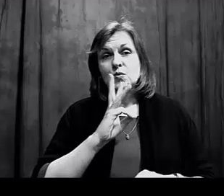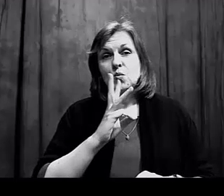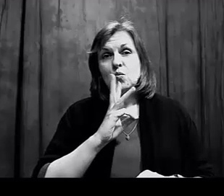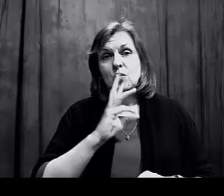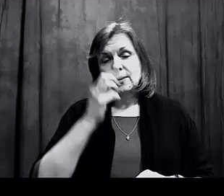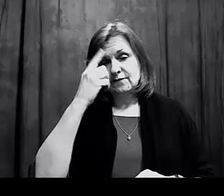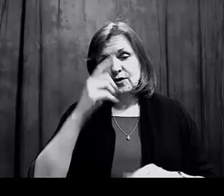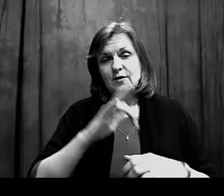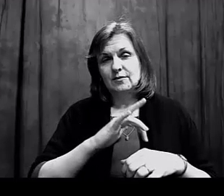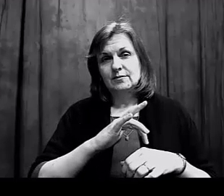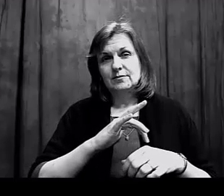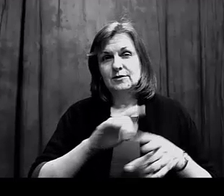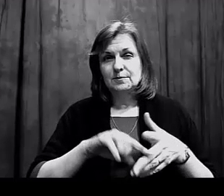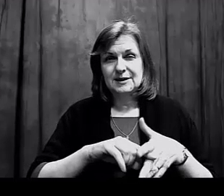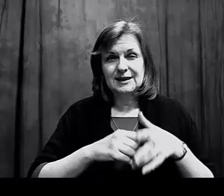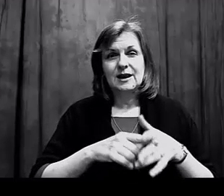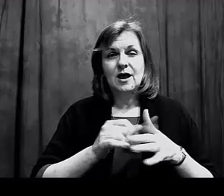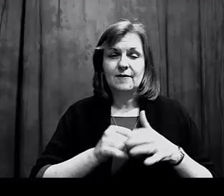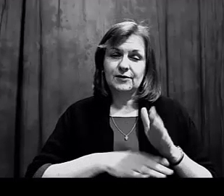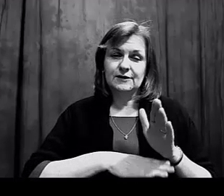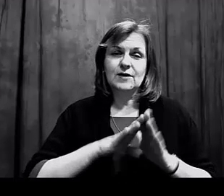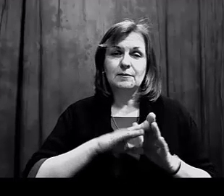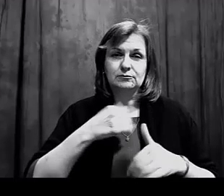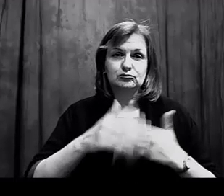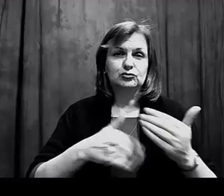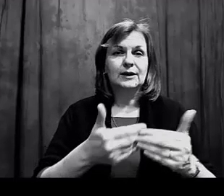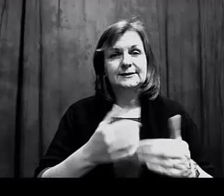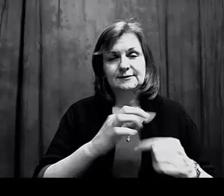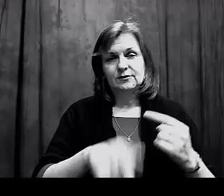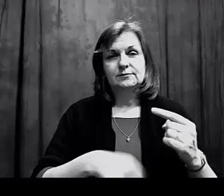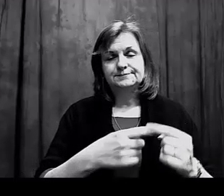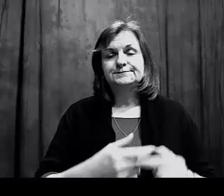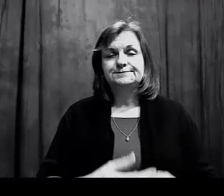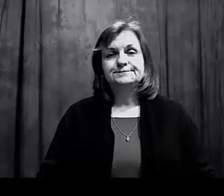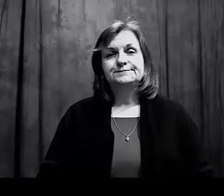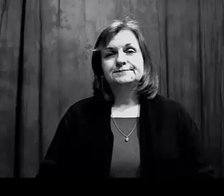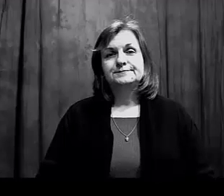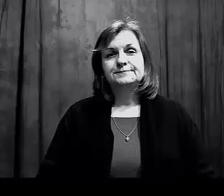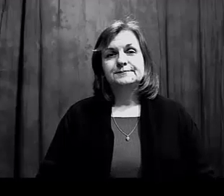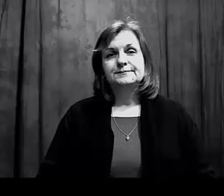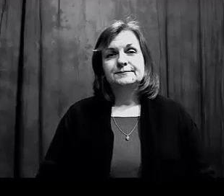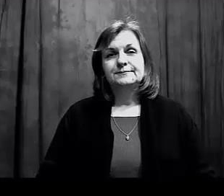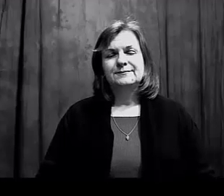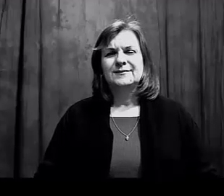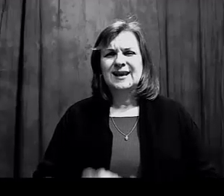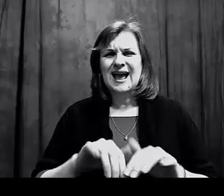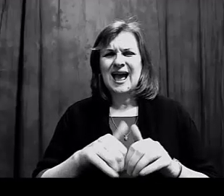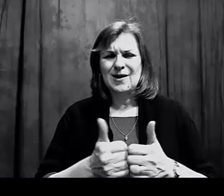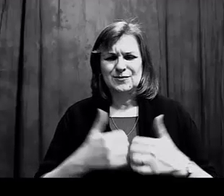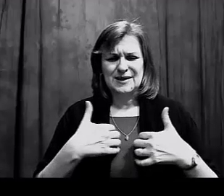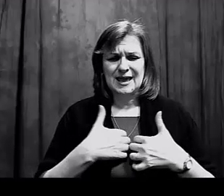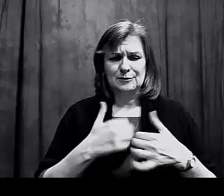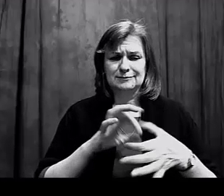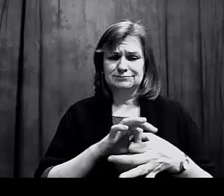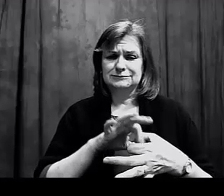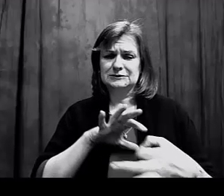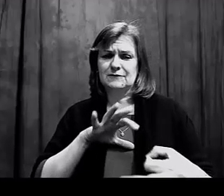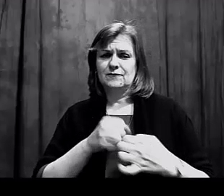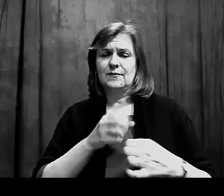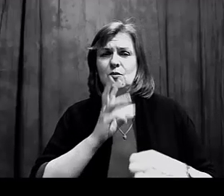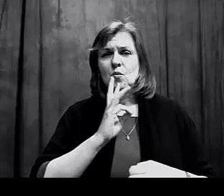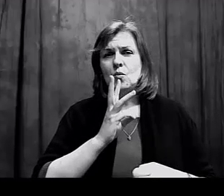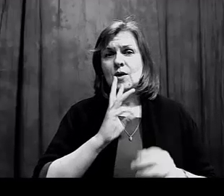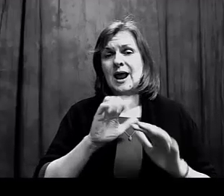on the water for these early developmental stages of the offspring. So how do we get away from